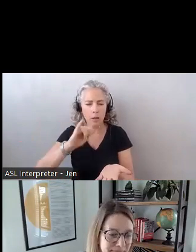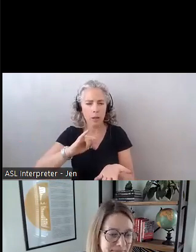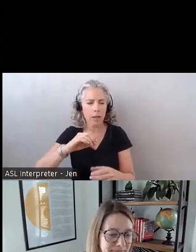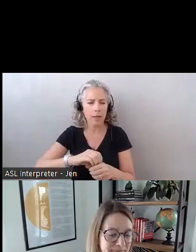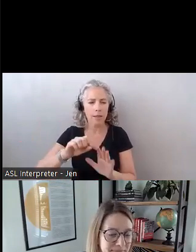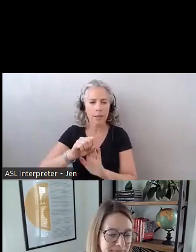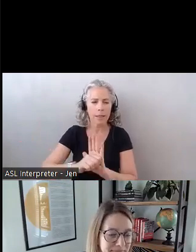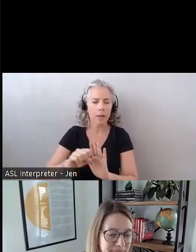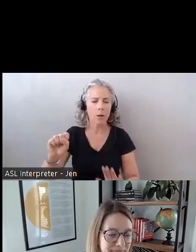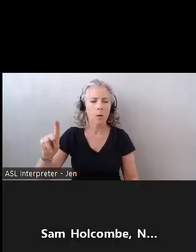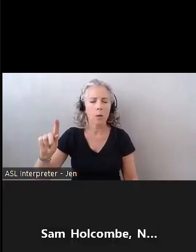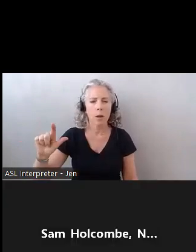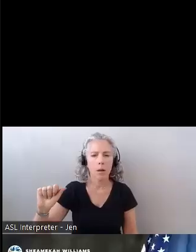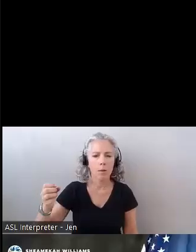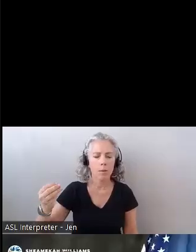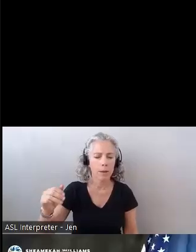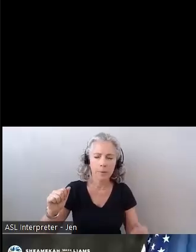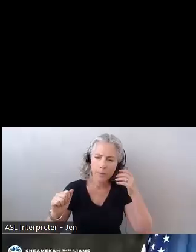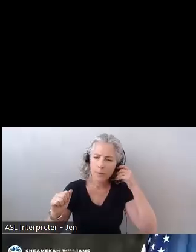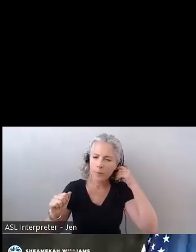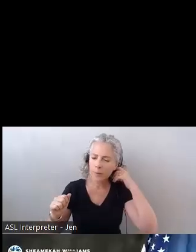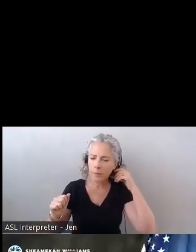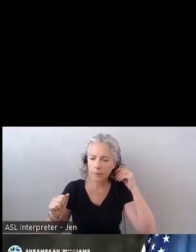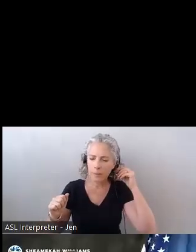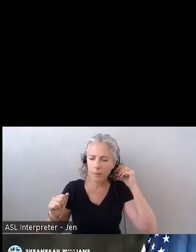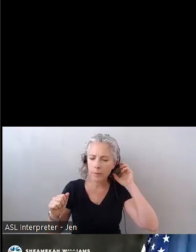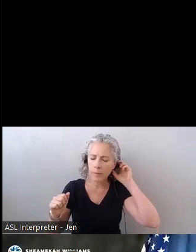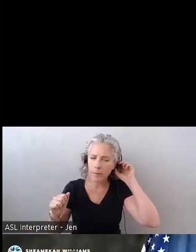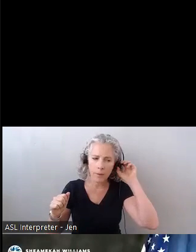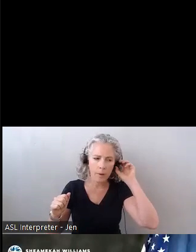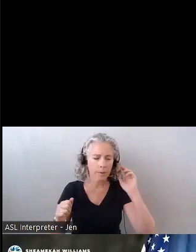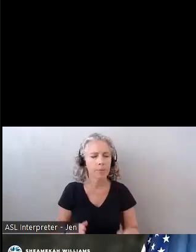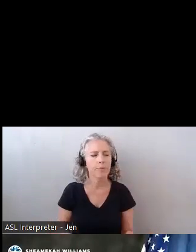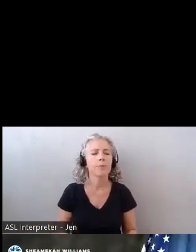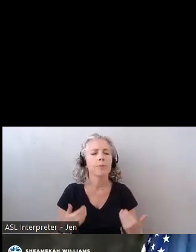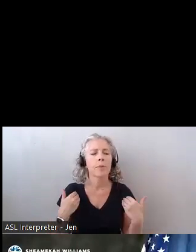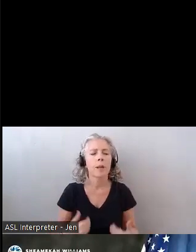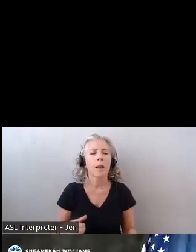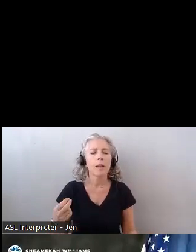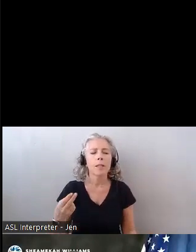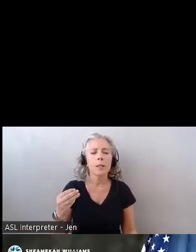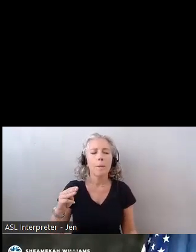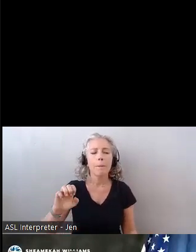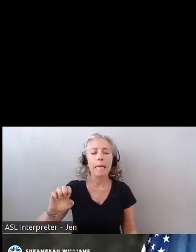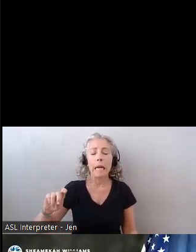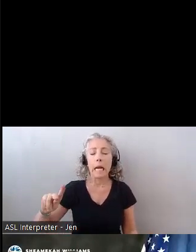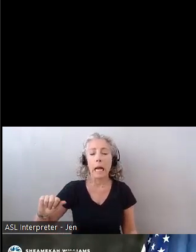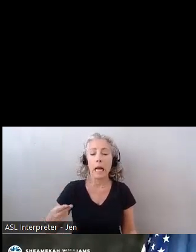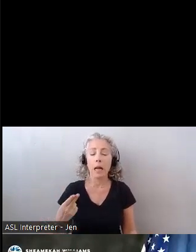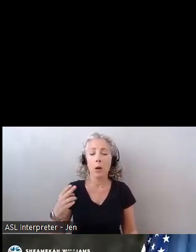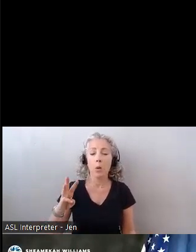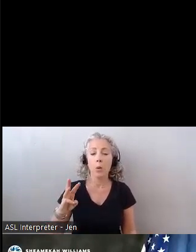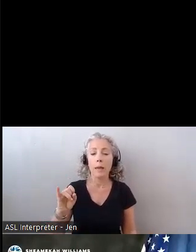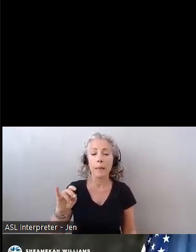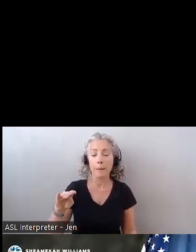you, Sam. As Sam mentioned, I'm Sheamekah Williams, the Director of Children, Youth, and Family Services in the state of Oklahoma. And I want to share one state